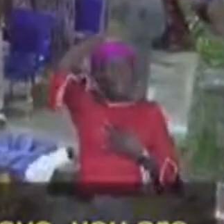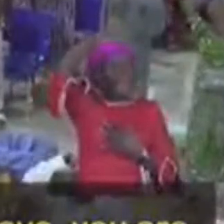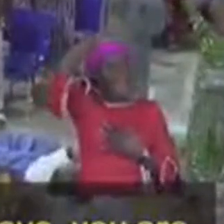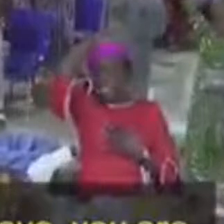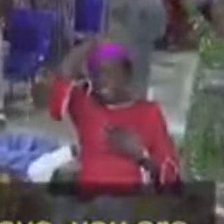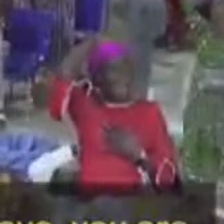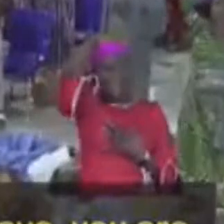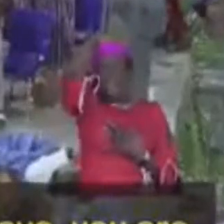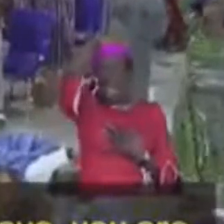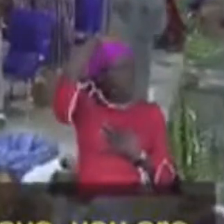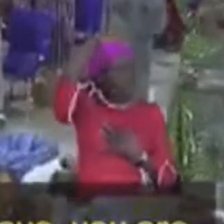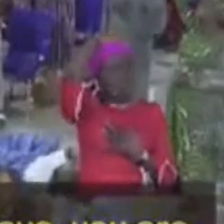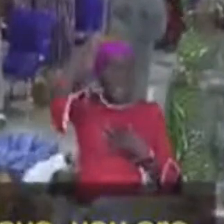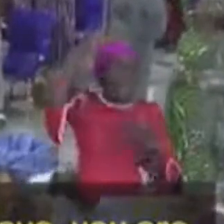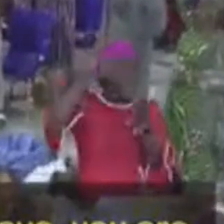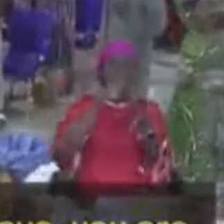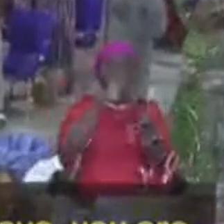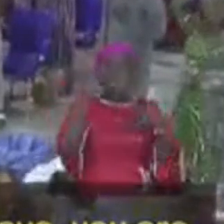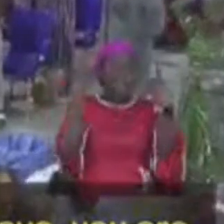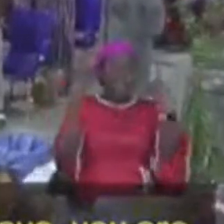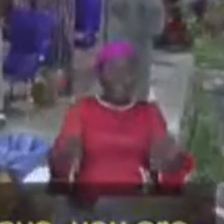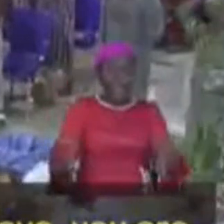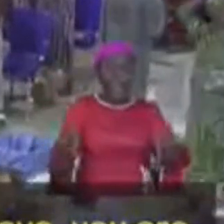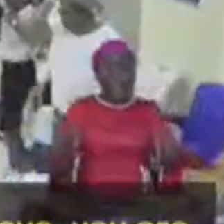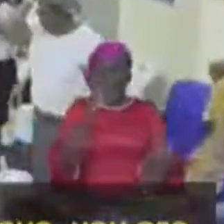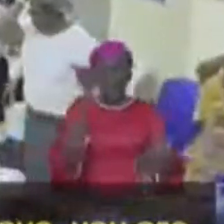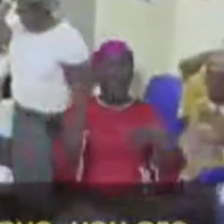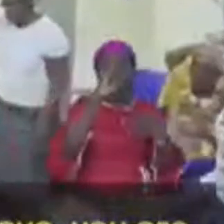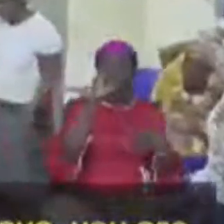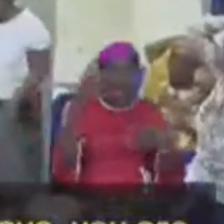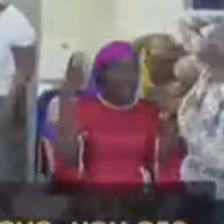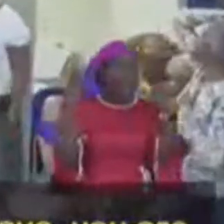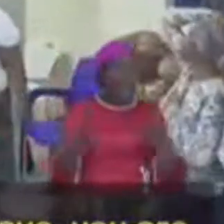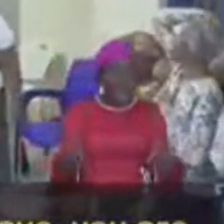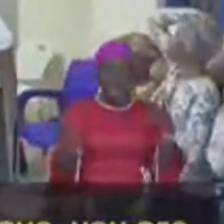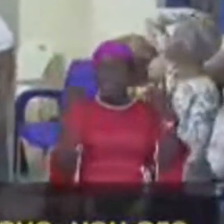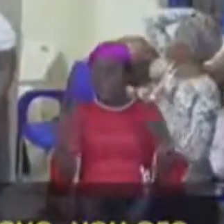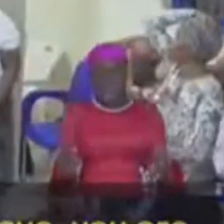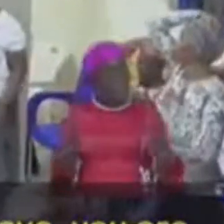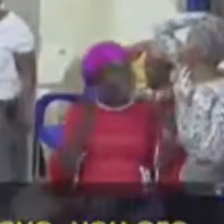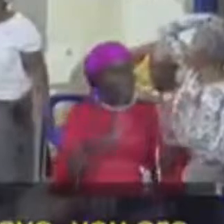It's happening. It's happening. It's happening.